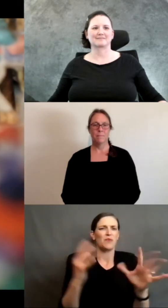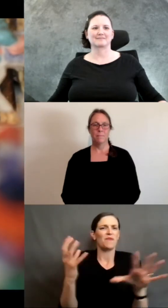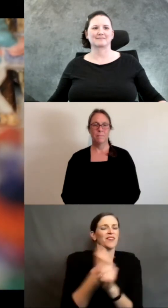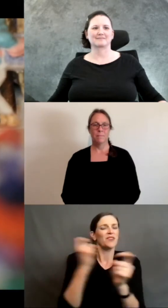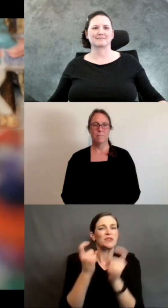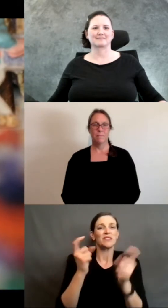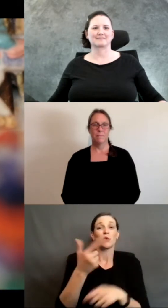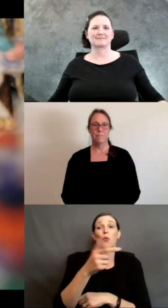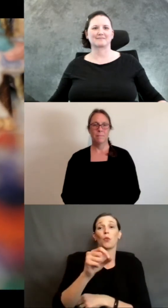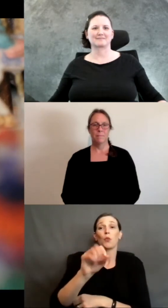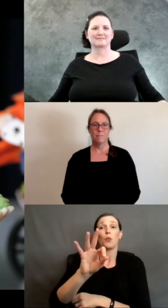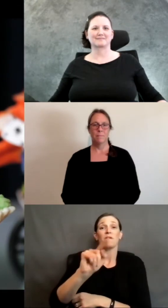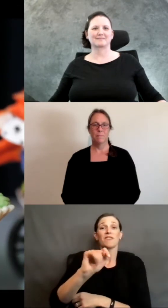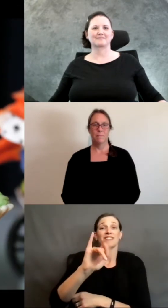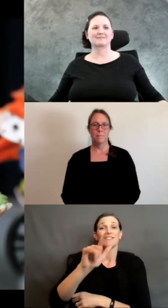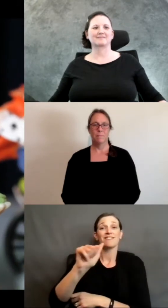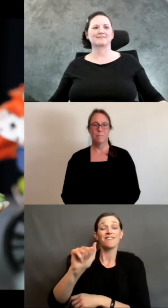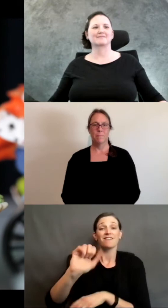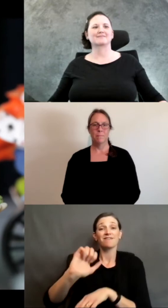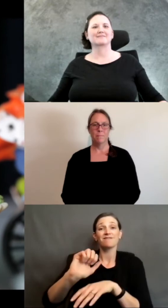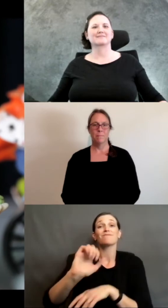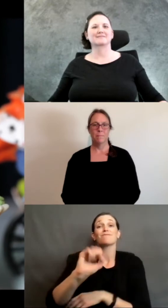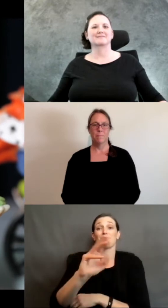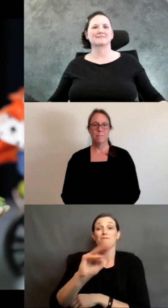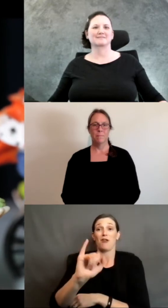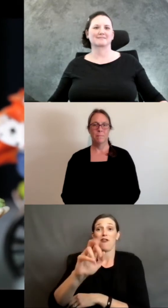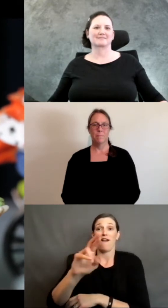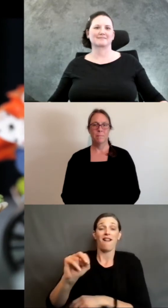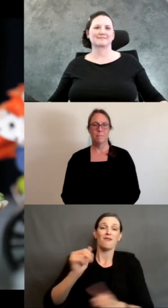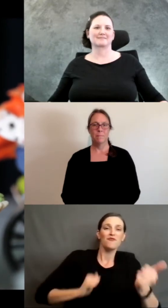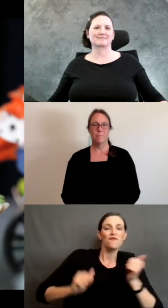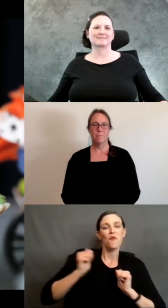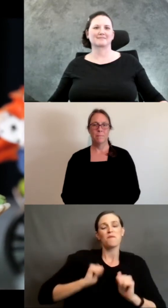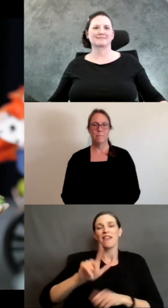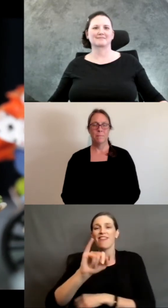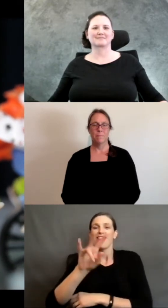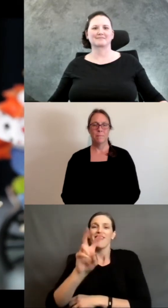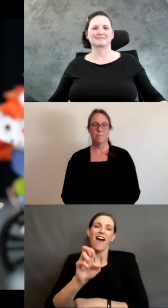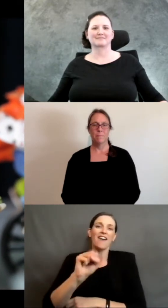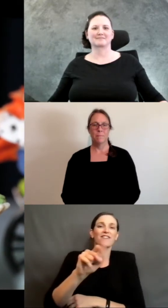set, Mariana is performing on her live stream show.